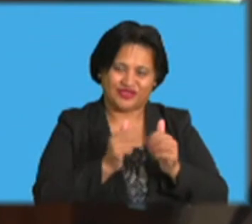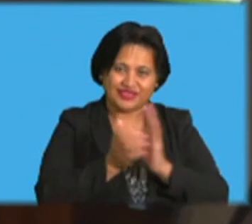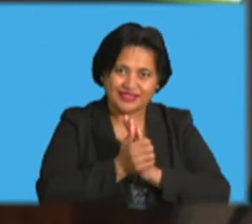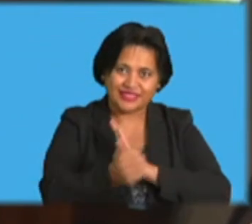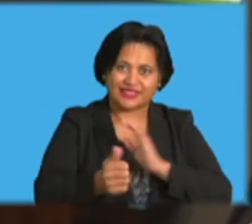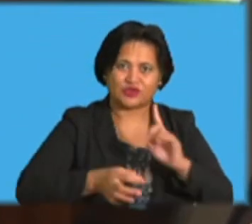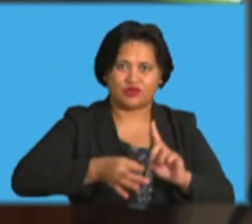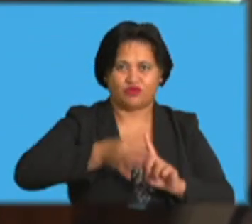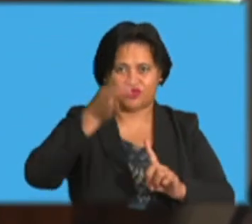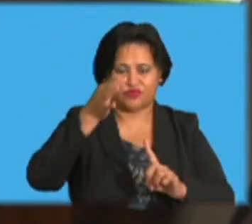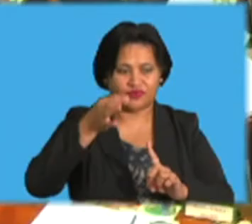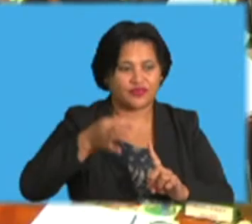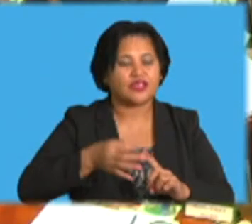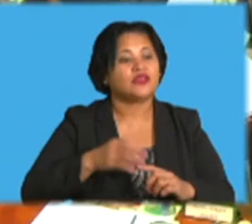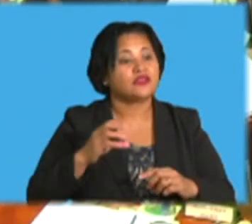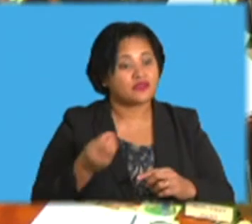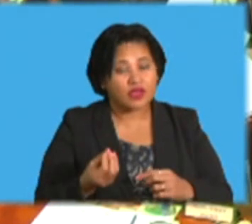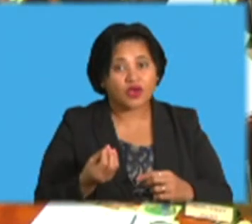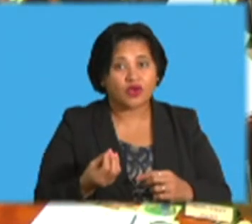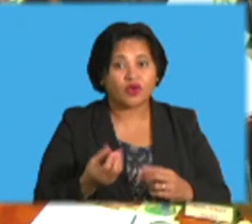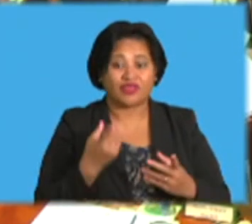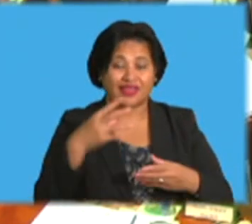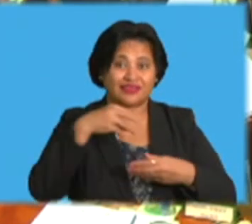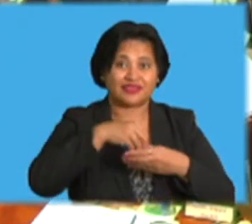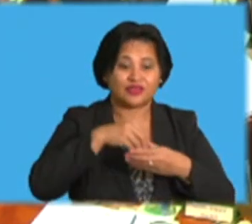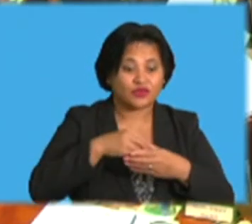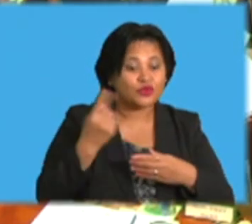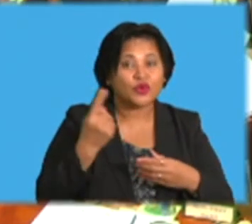stage. So this, Madam Speaker, includes our athletes with